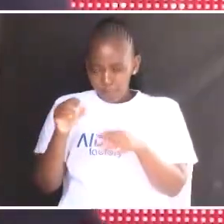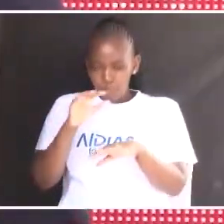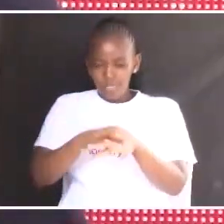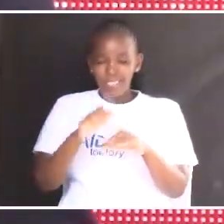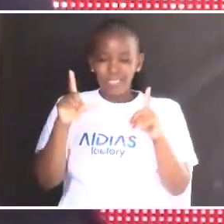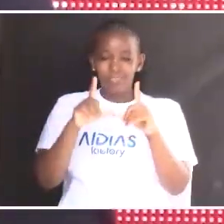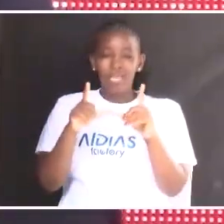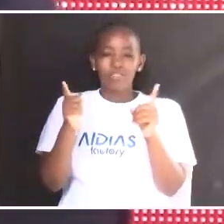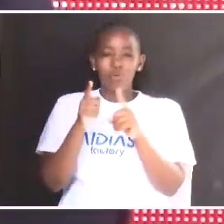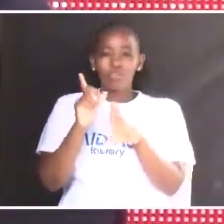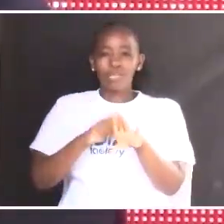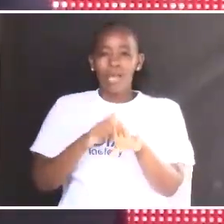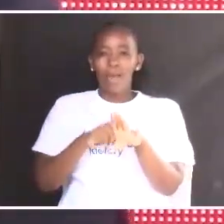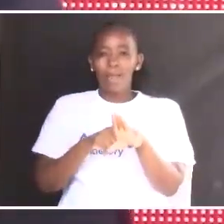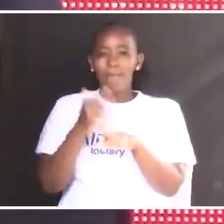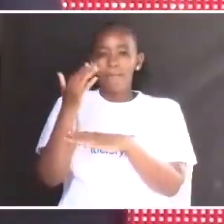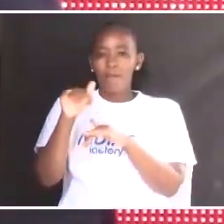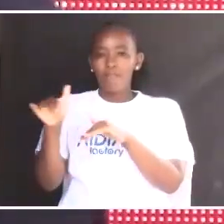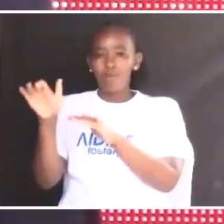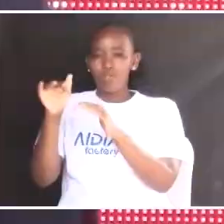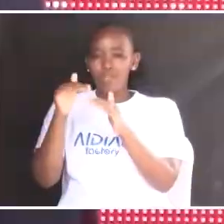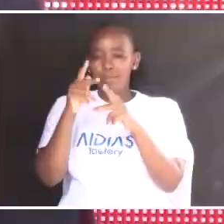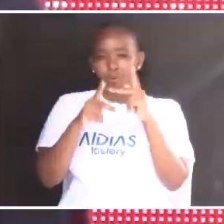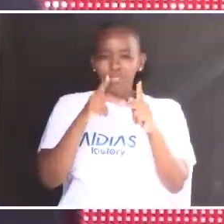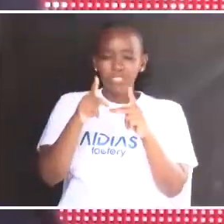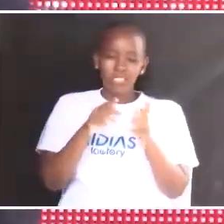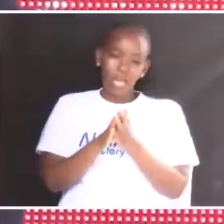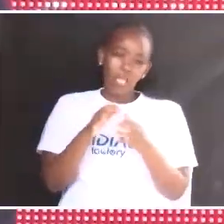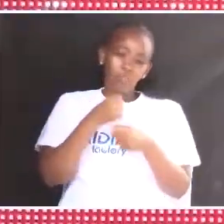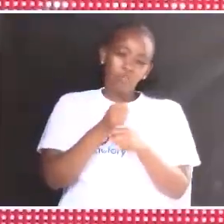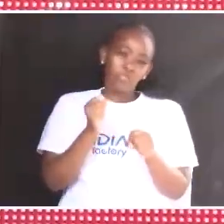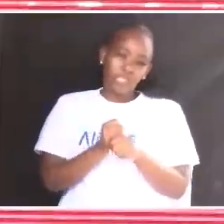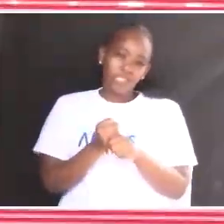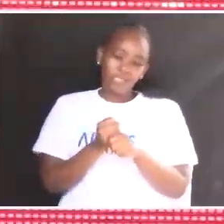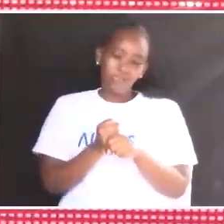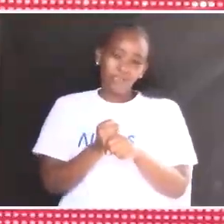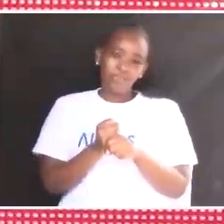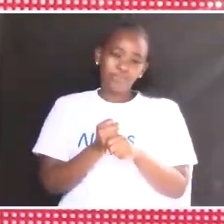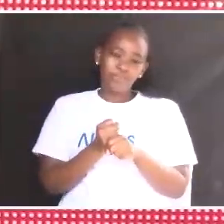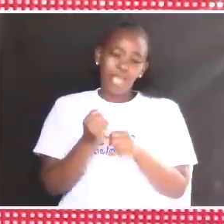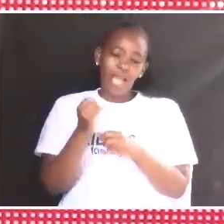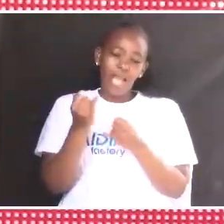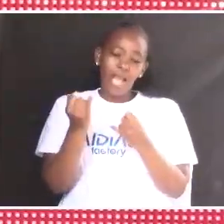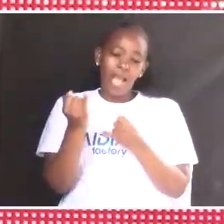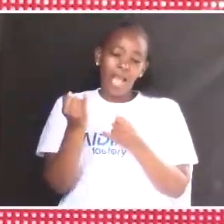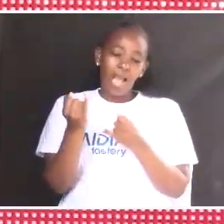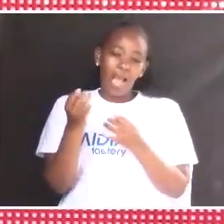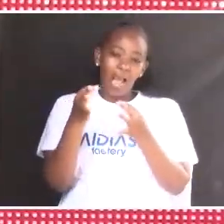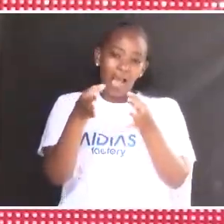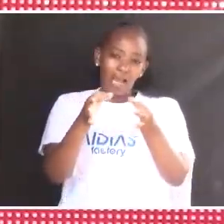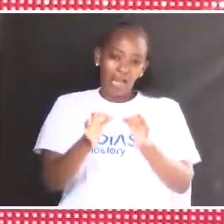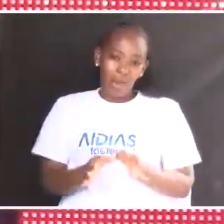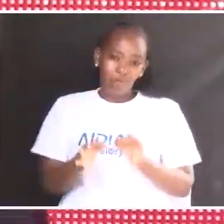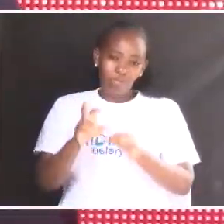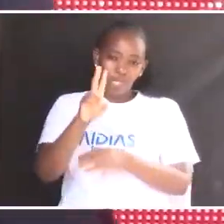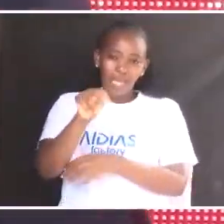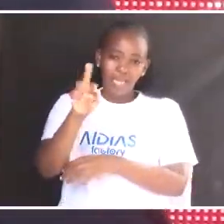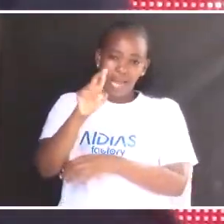very short time by following that procedure. You'll create an account on the